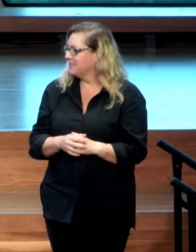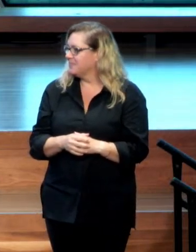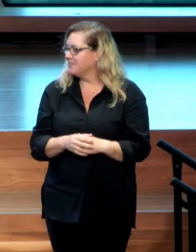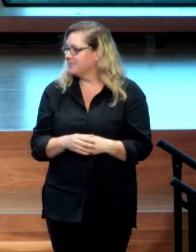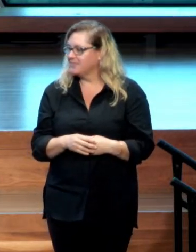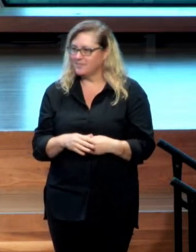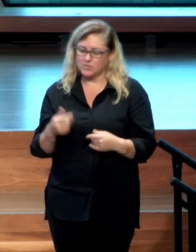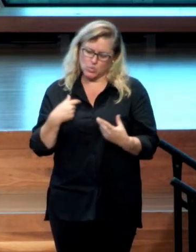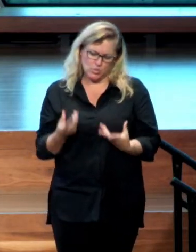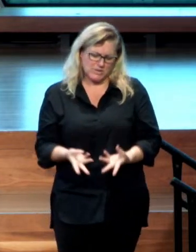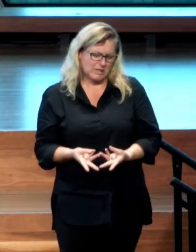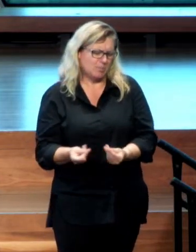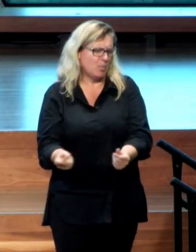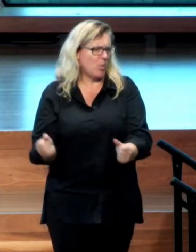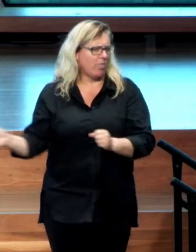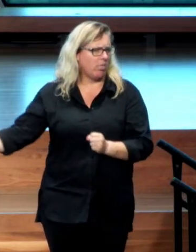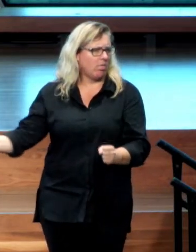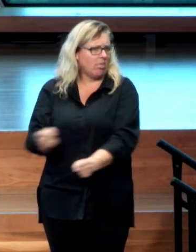We're getting smooth on this, aren't we?